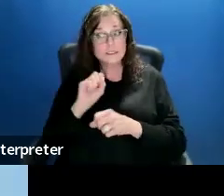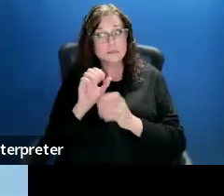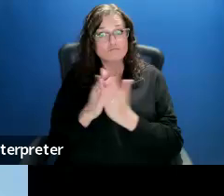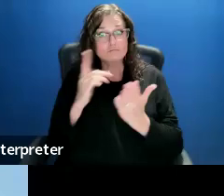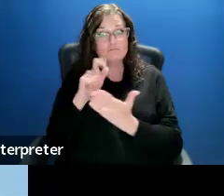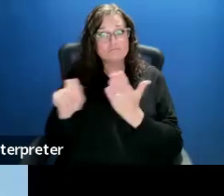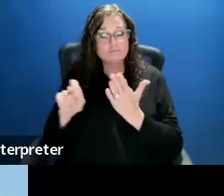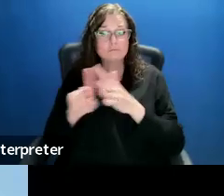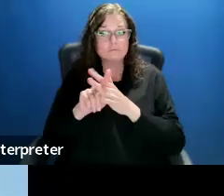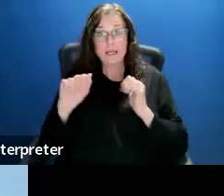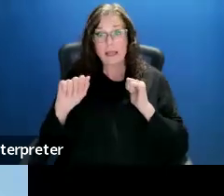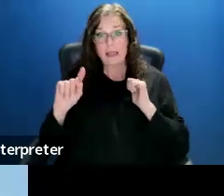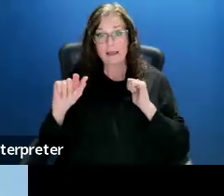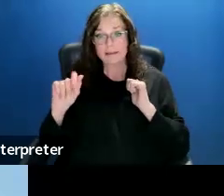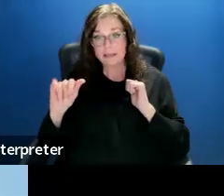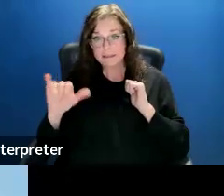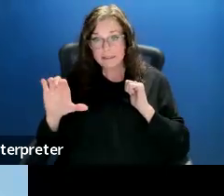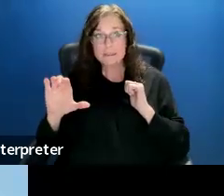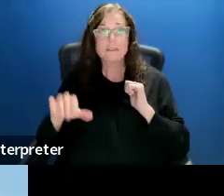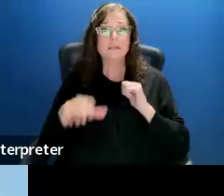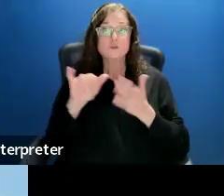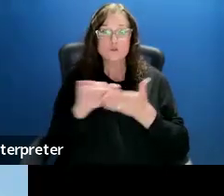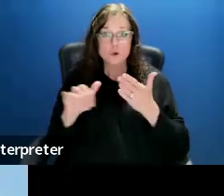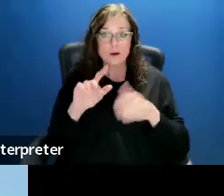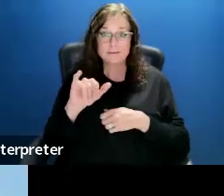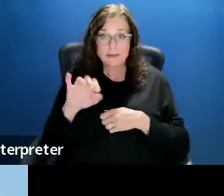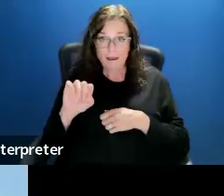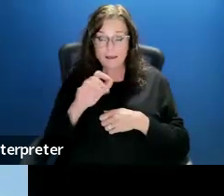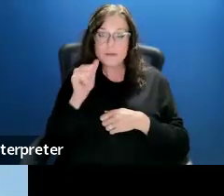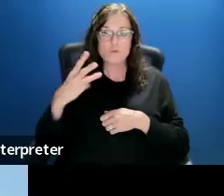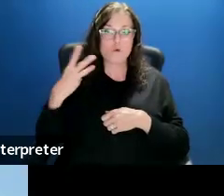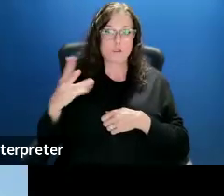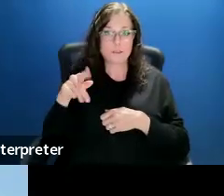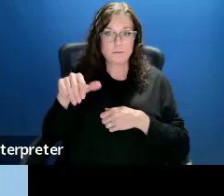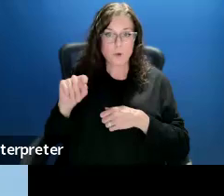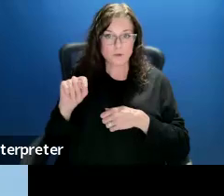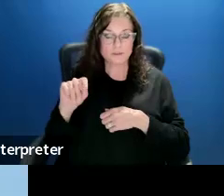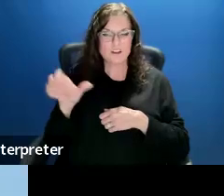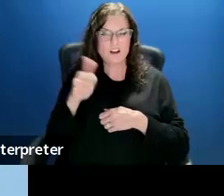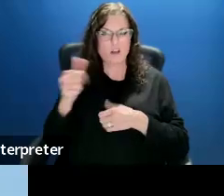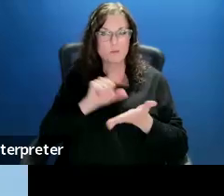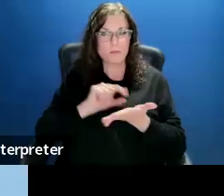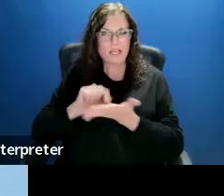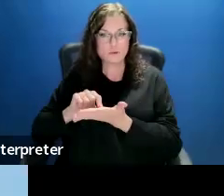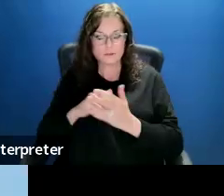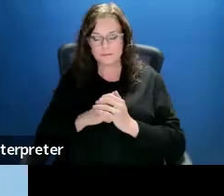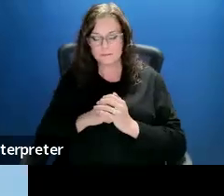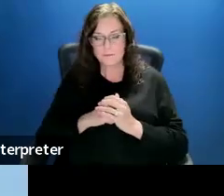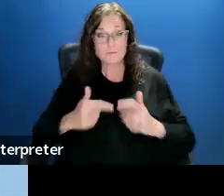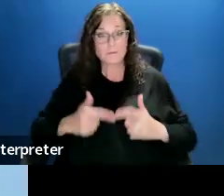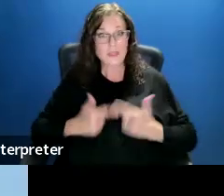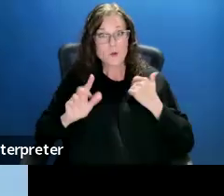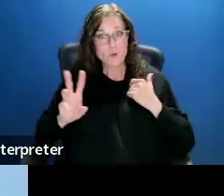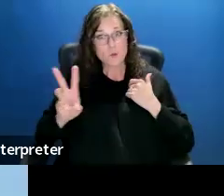in The Atlantic, The New York Times, and The Washington Post, among other publications. He lives in